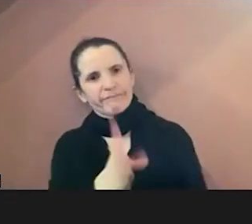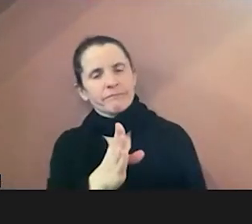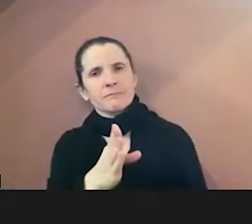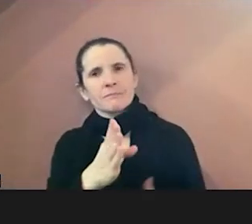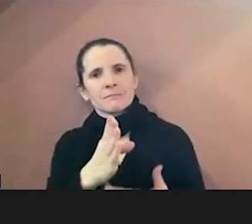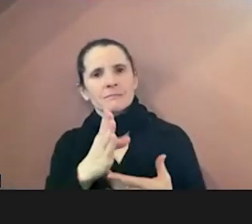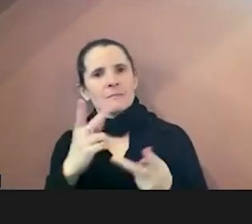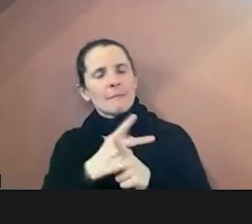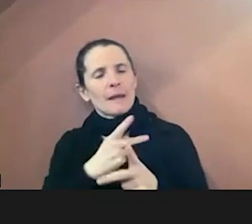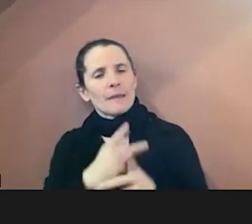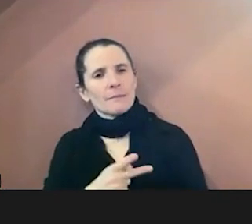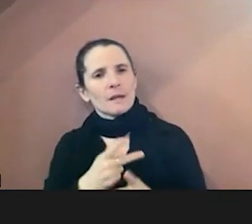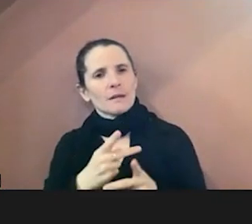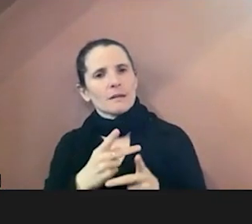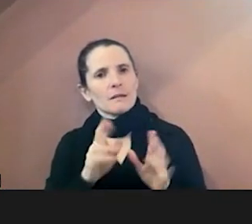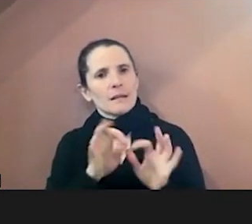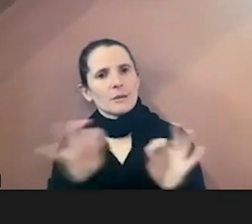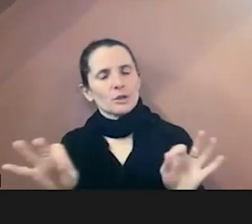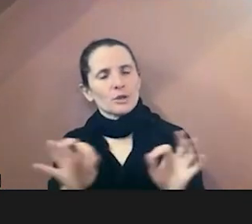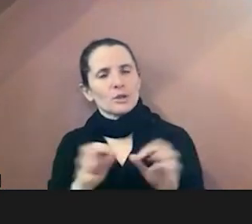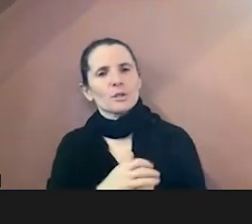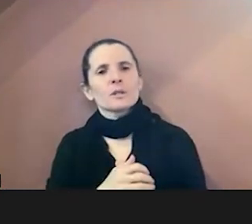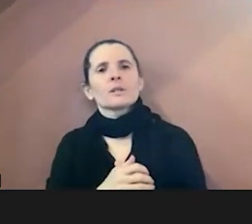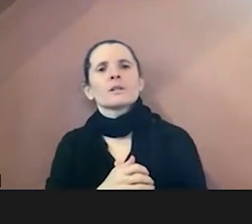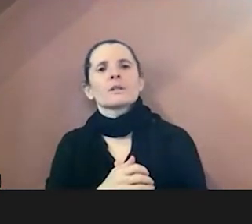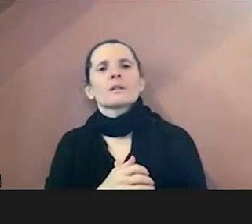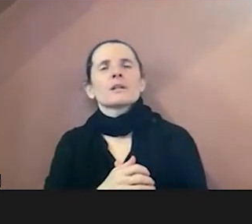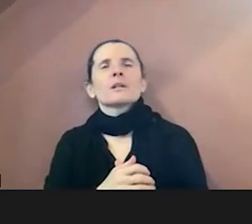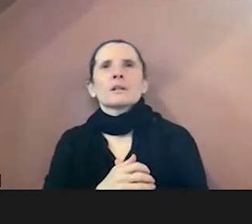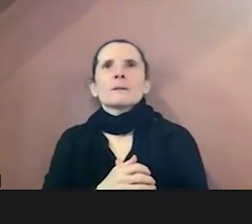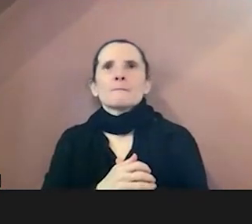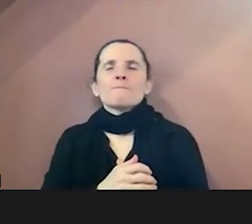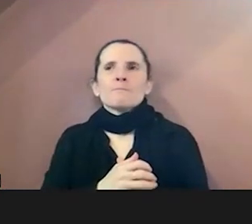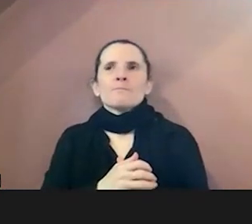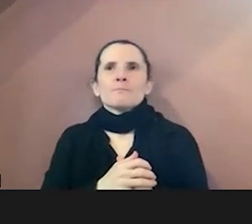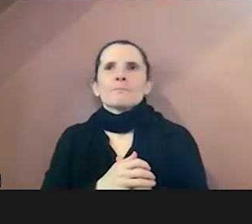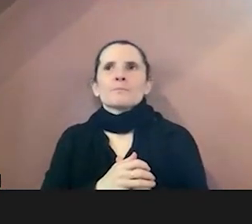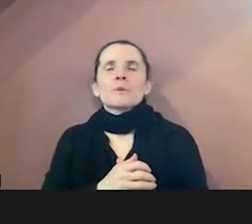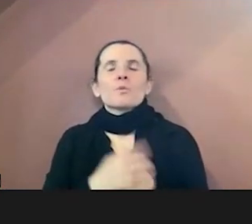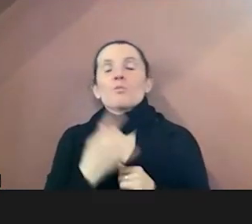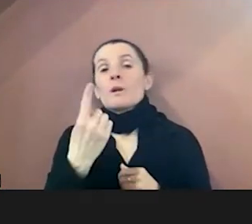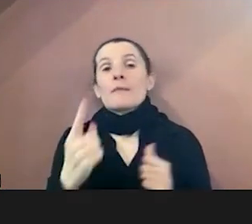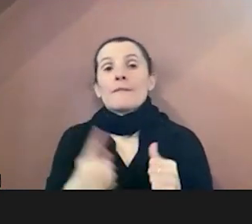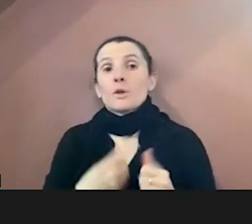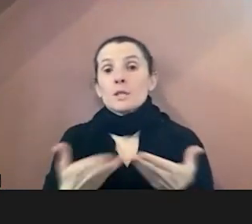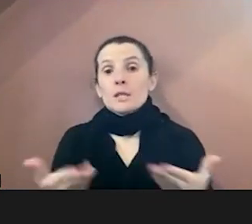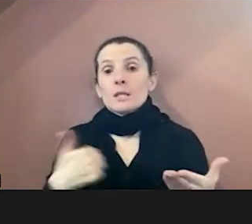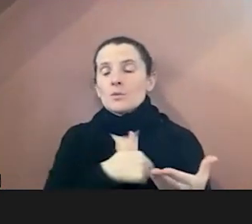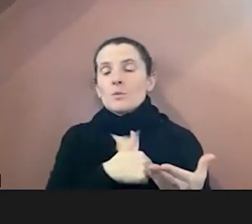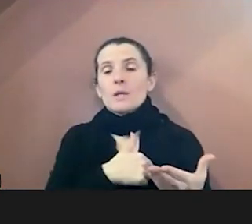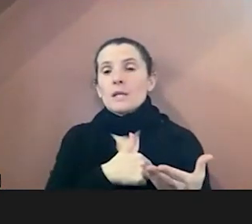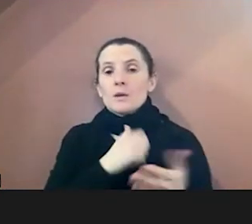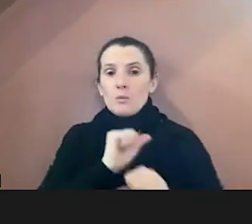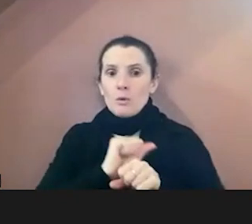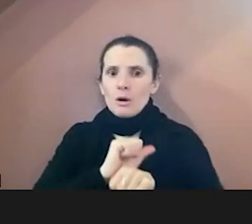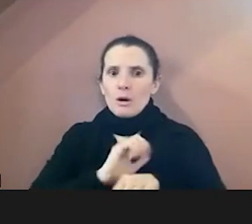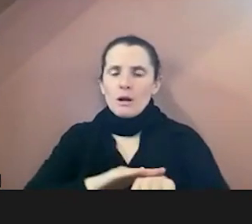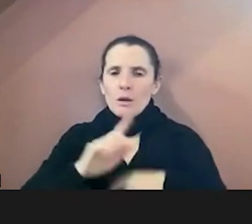the base for analysis, that one of the first things we work on when we study analysis,